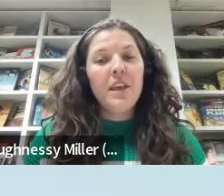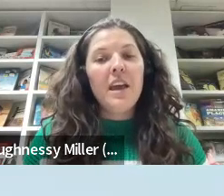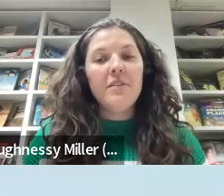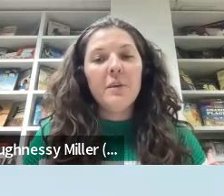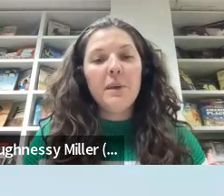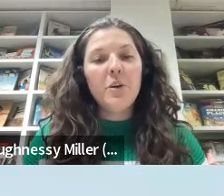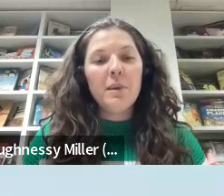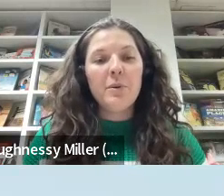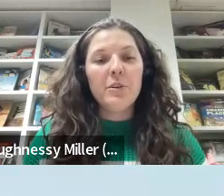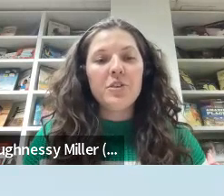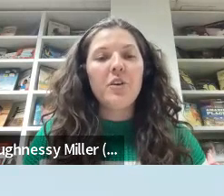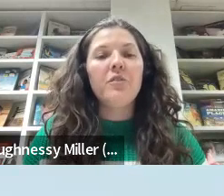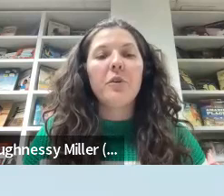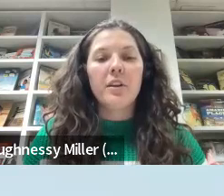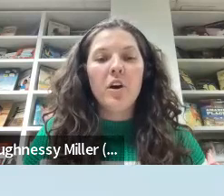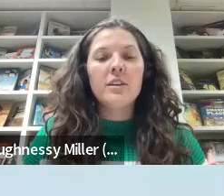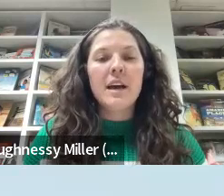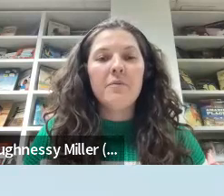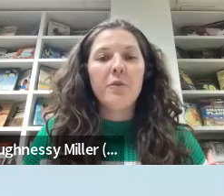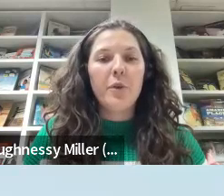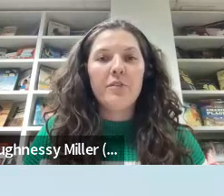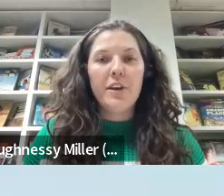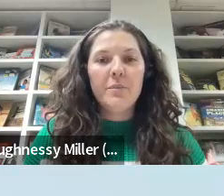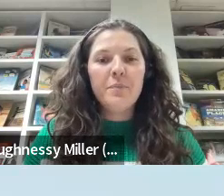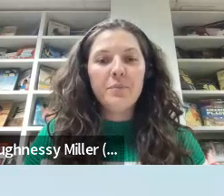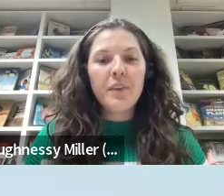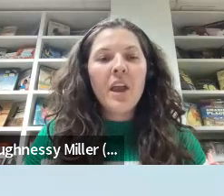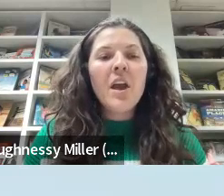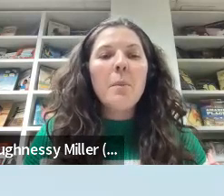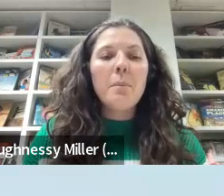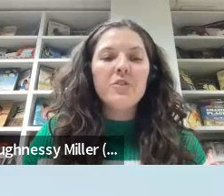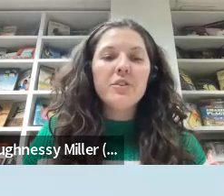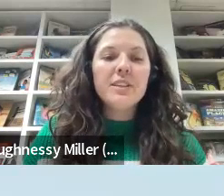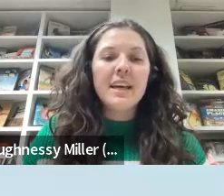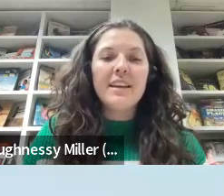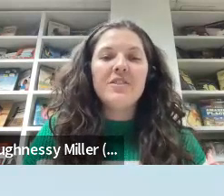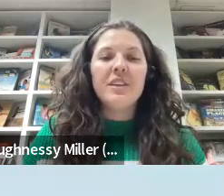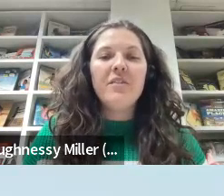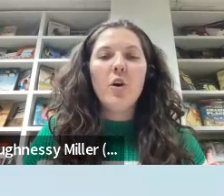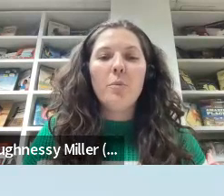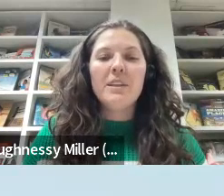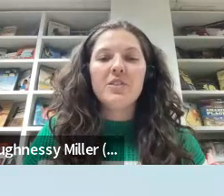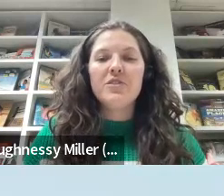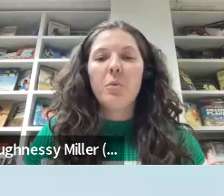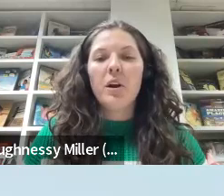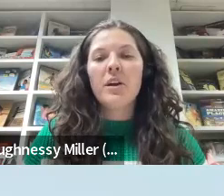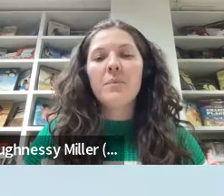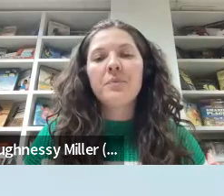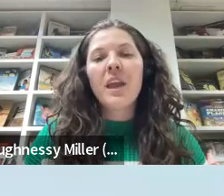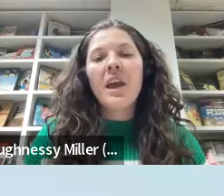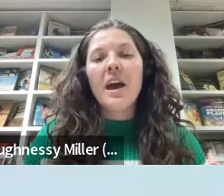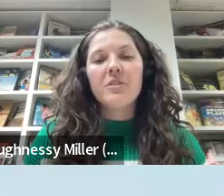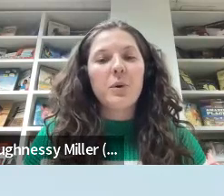over, and Filipino people struggled for a long time for their freedom. Pedro decided to leave home in search of